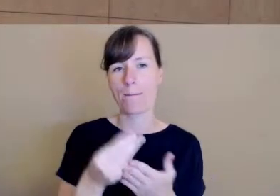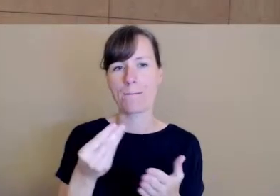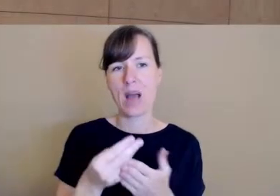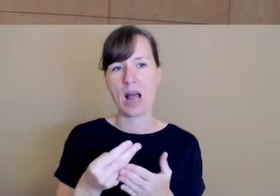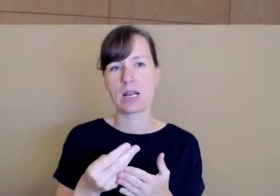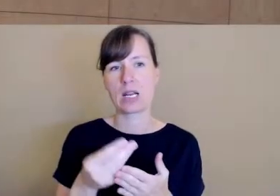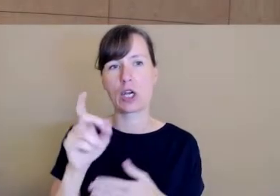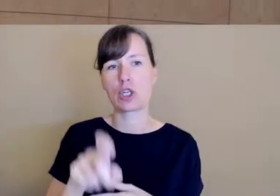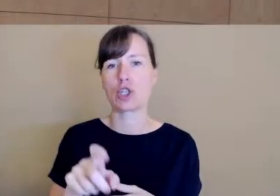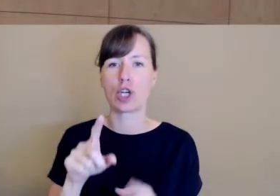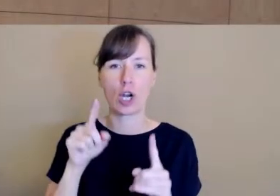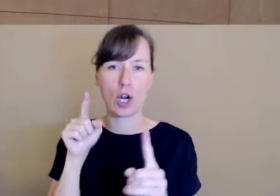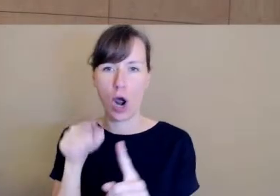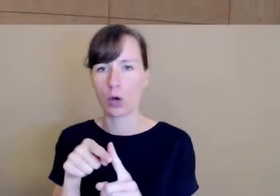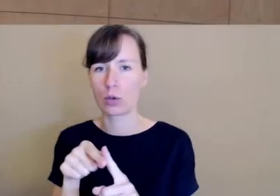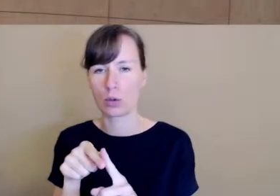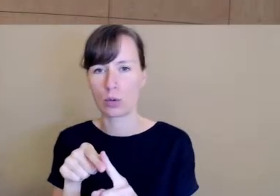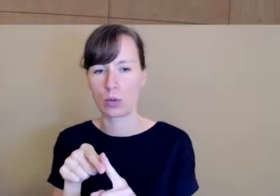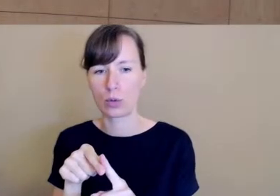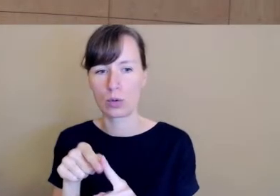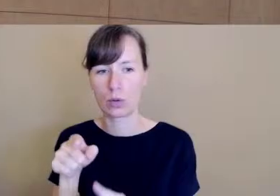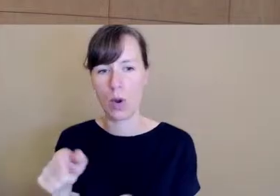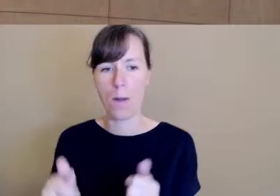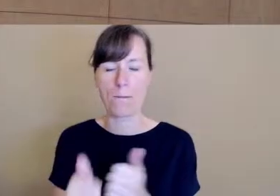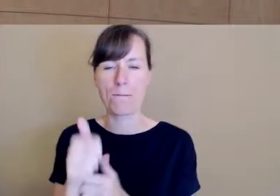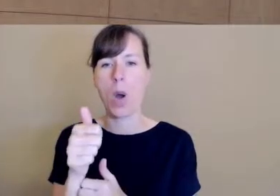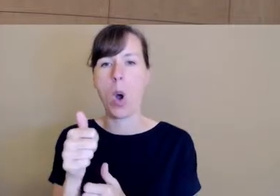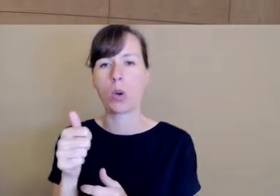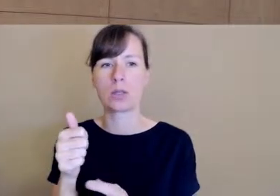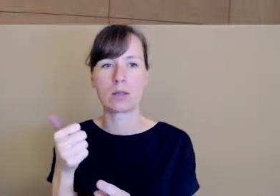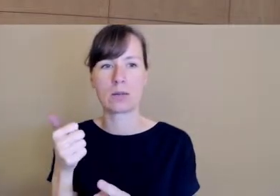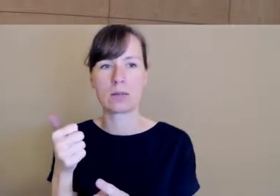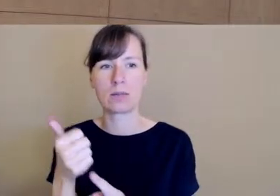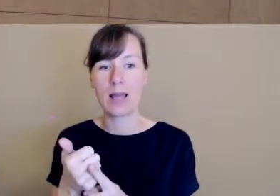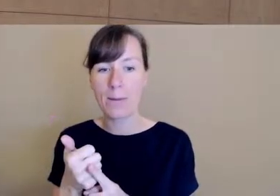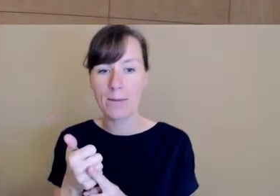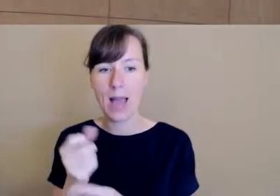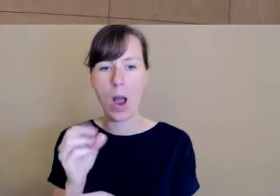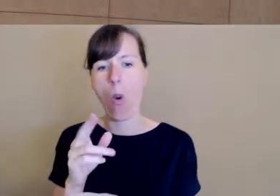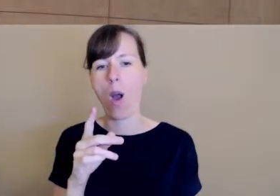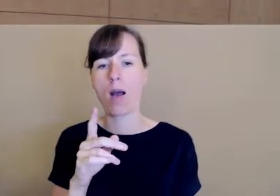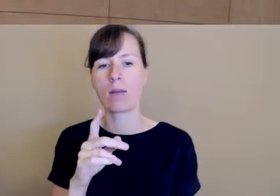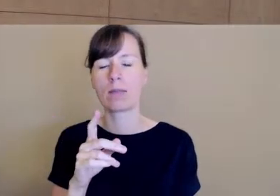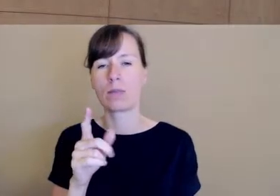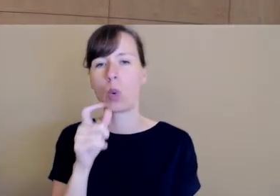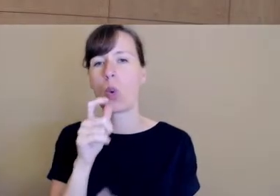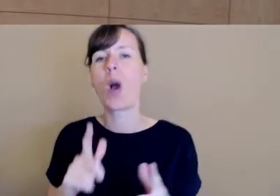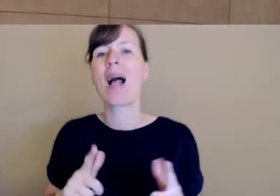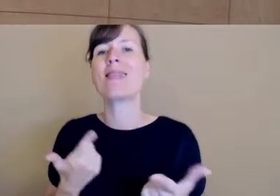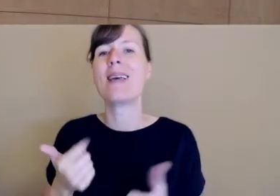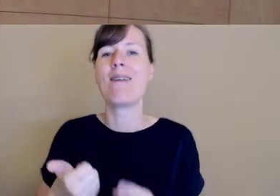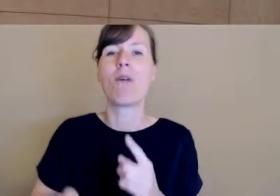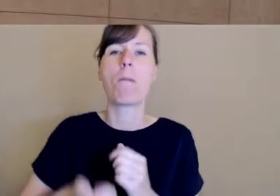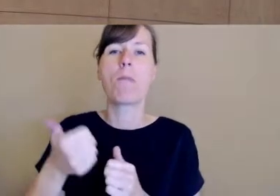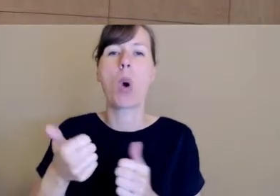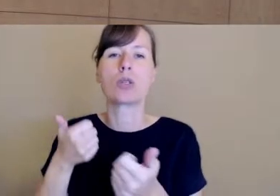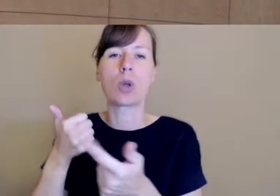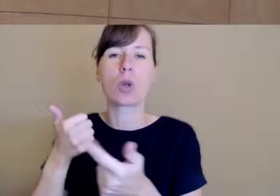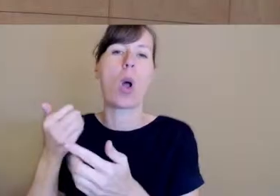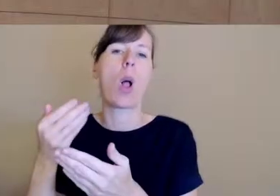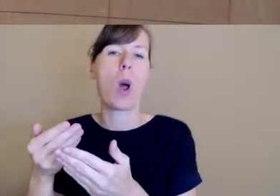money should go to those most impacted or who live most closest to